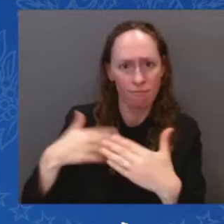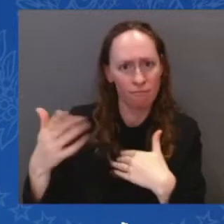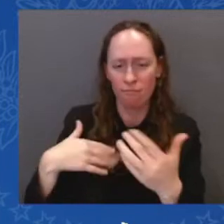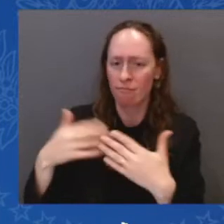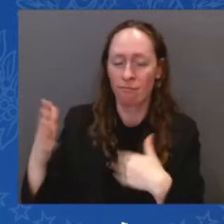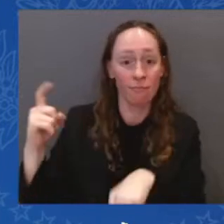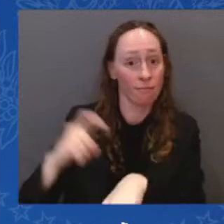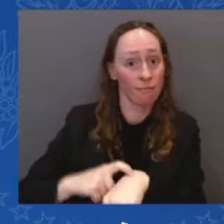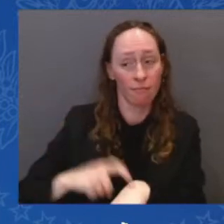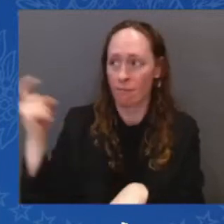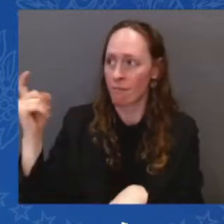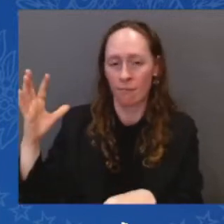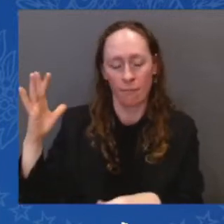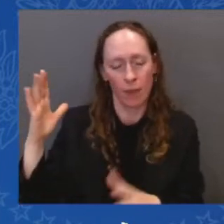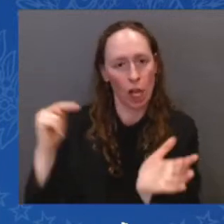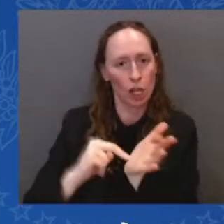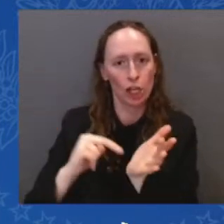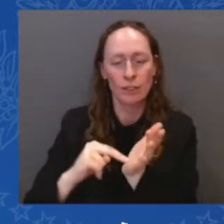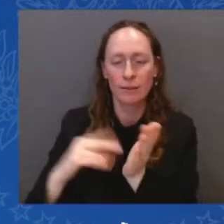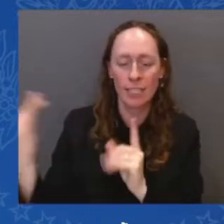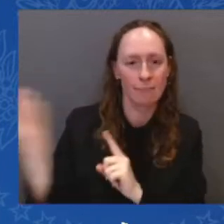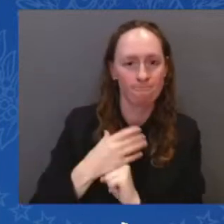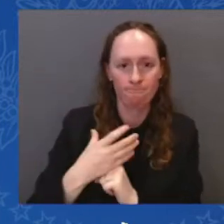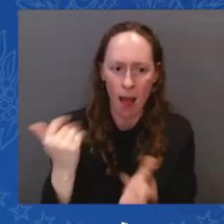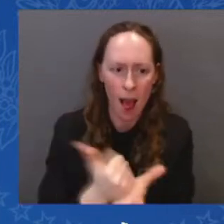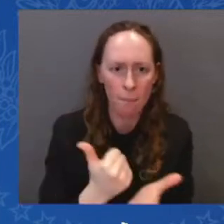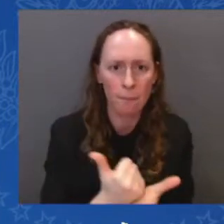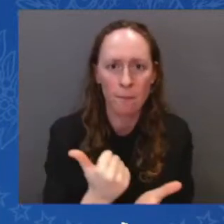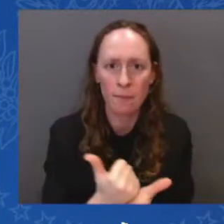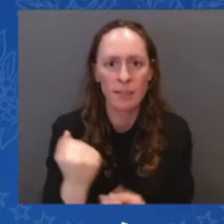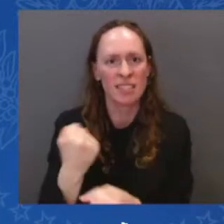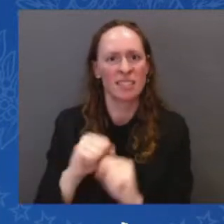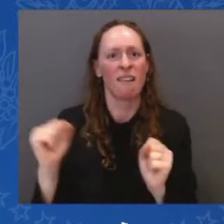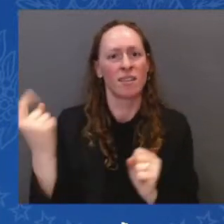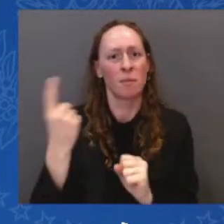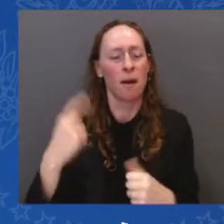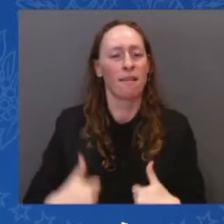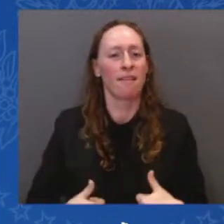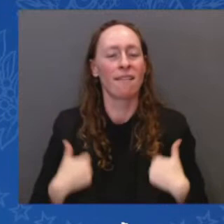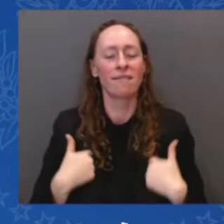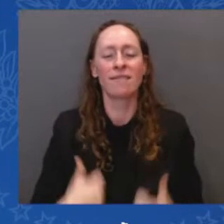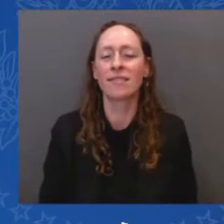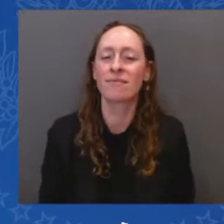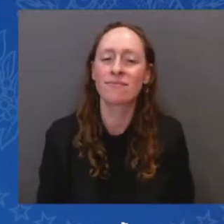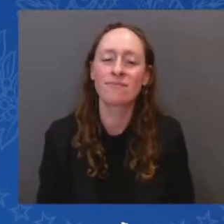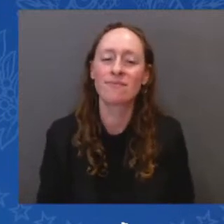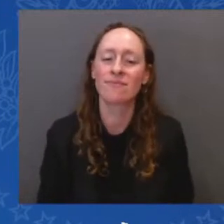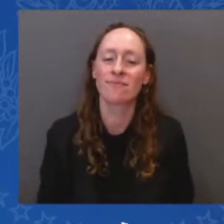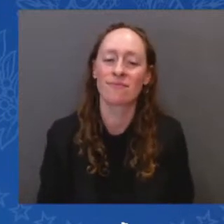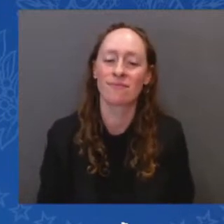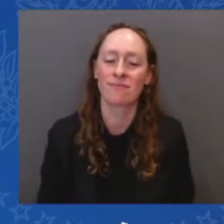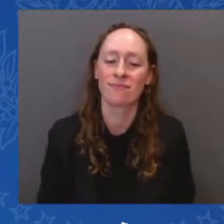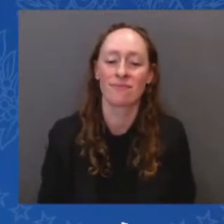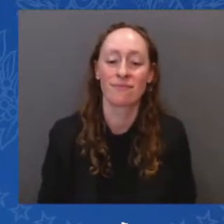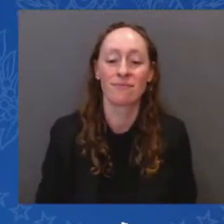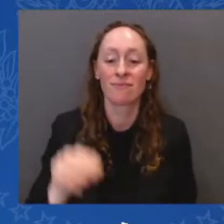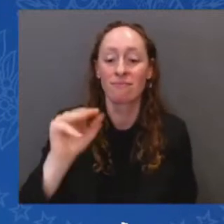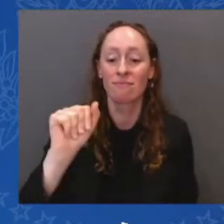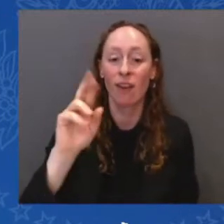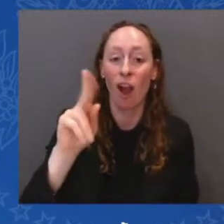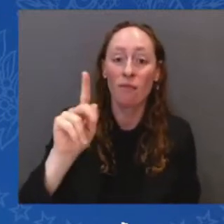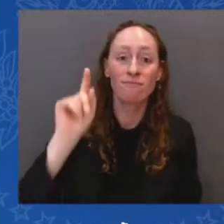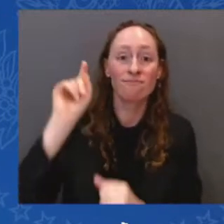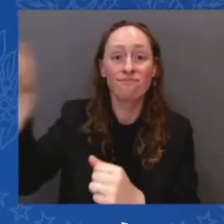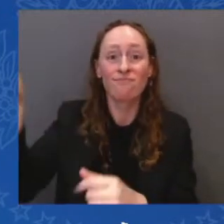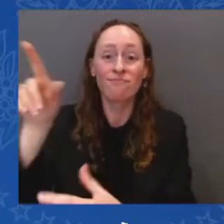away on deployments, Holly Ann cared for their beloved kids, Peter and Mary. And over the years, the Milley family has moved more